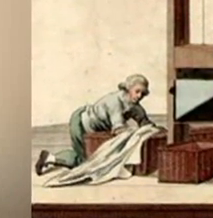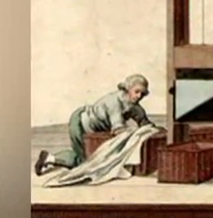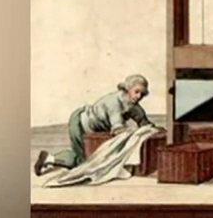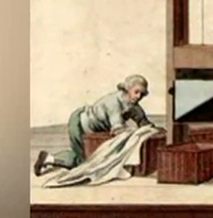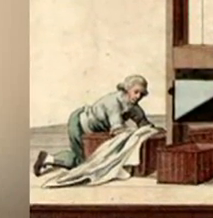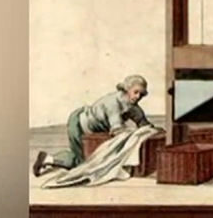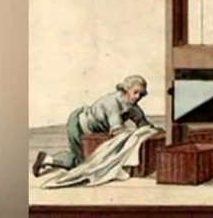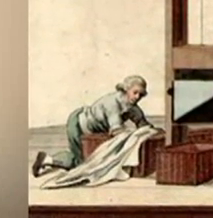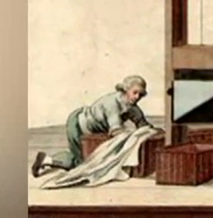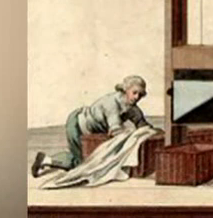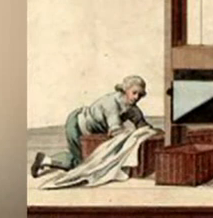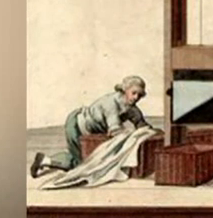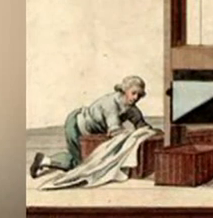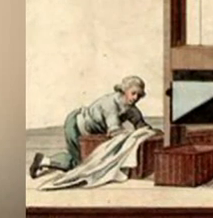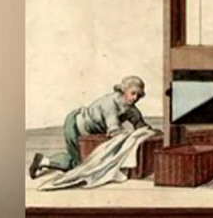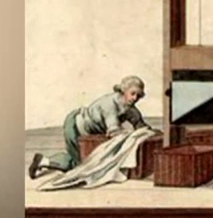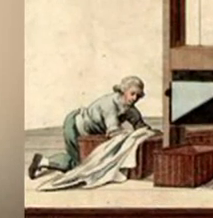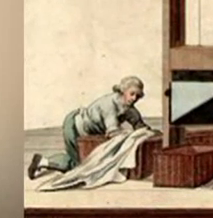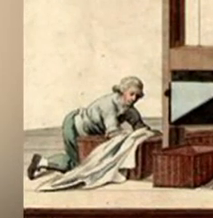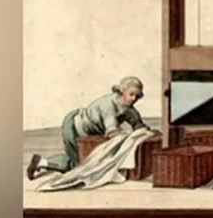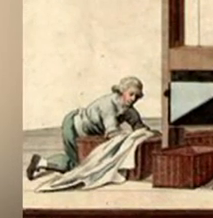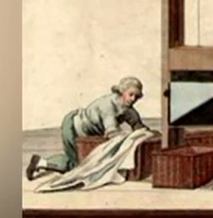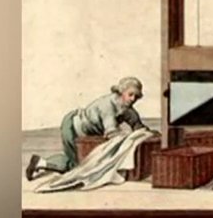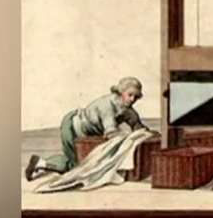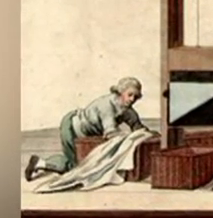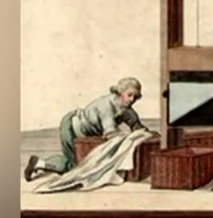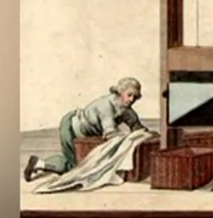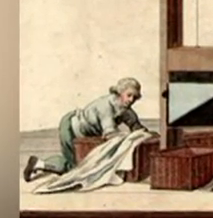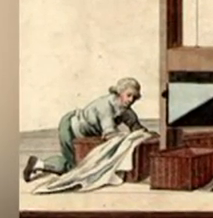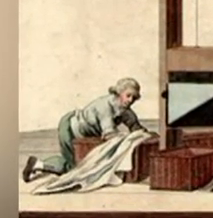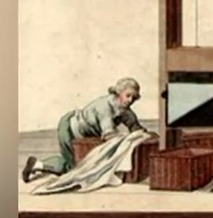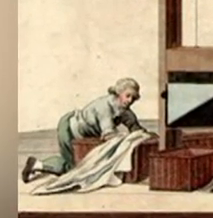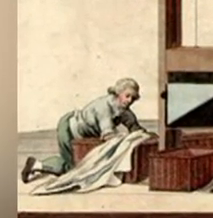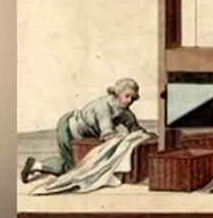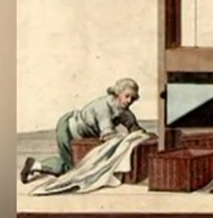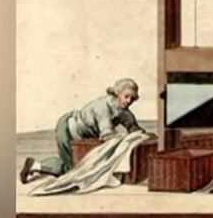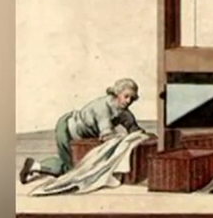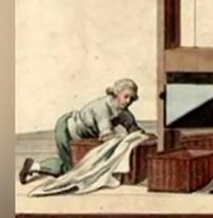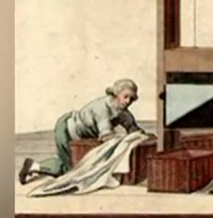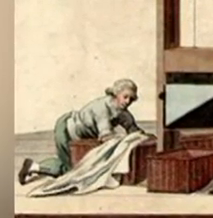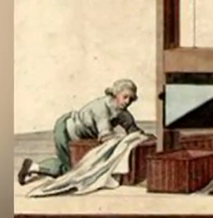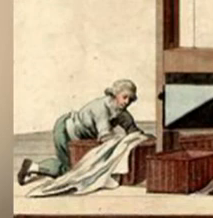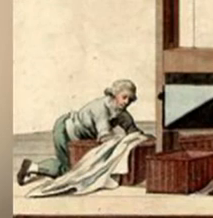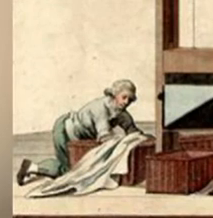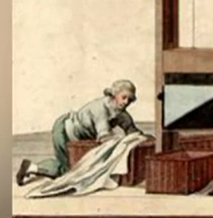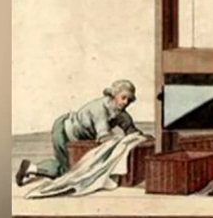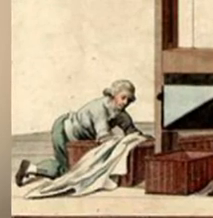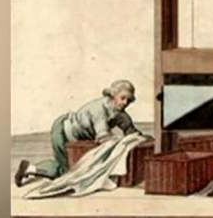executed by guillotines, and his wife Marie Antoinette also guillotined later on